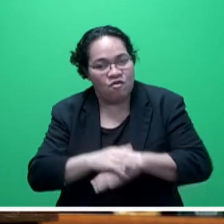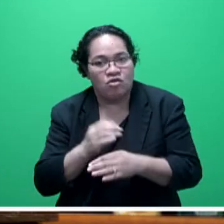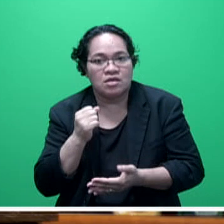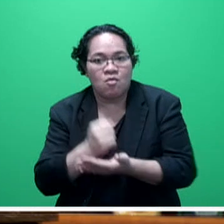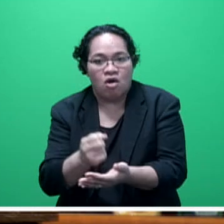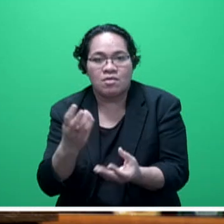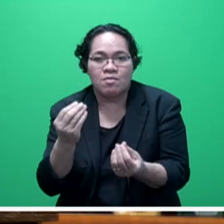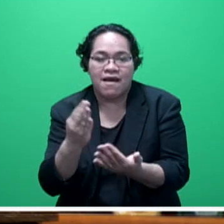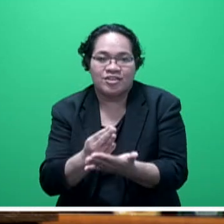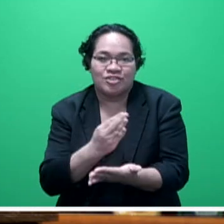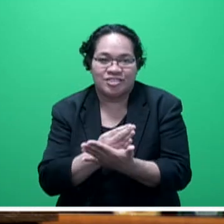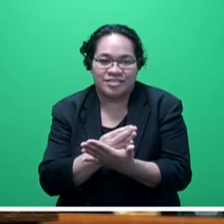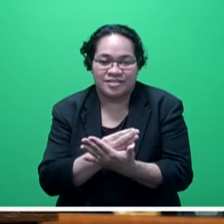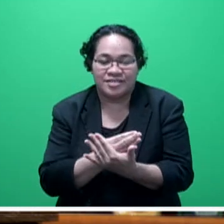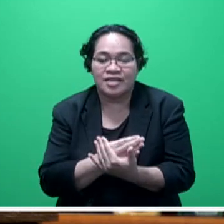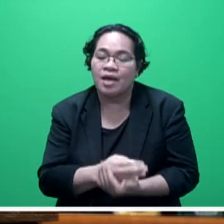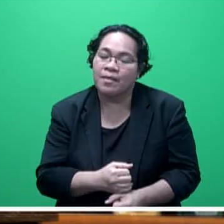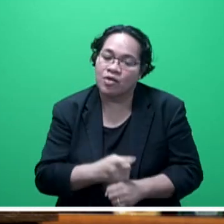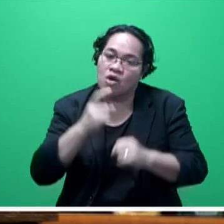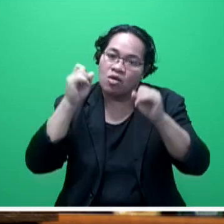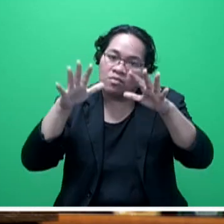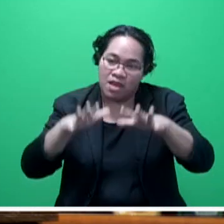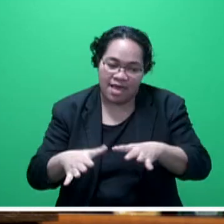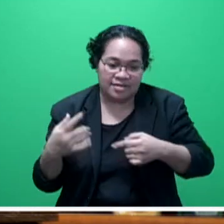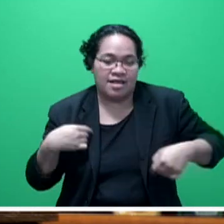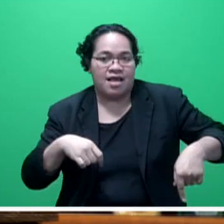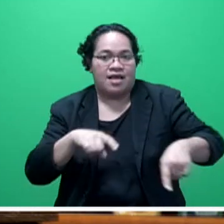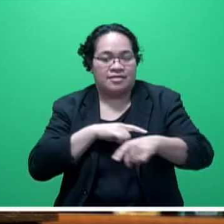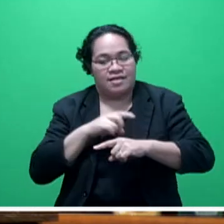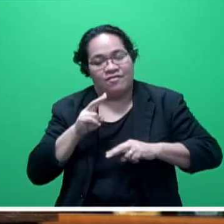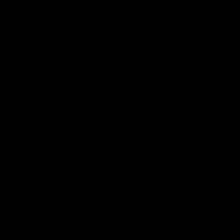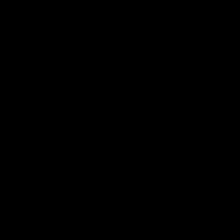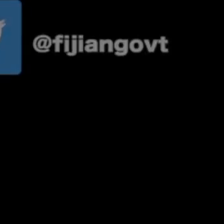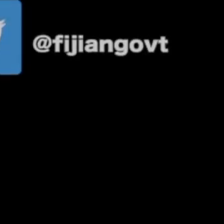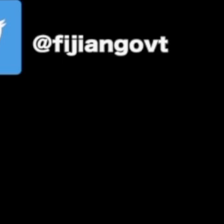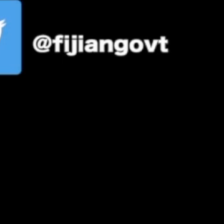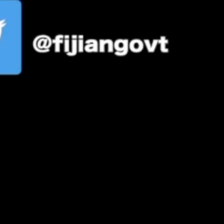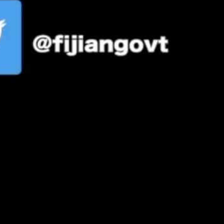And may God bless us all and Fiji. Thank you.